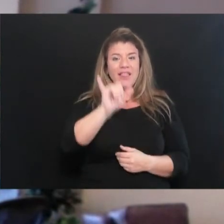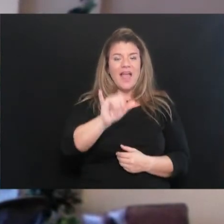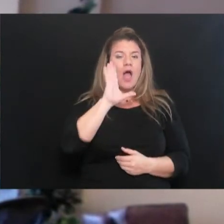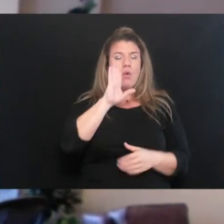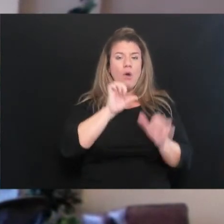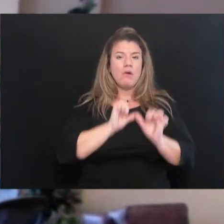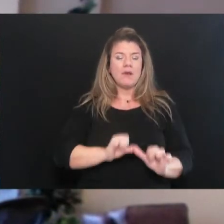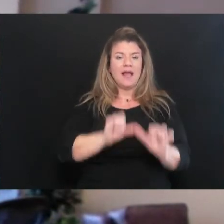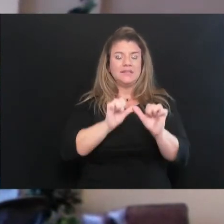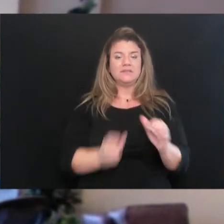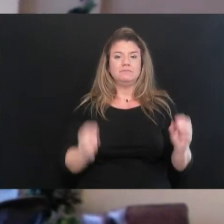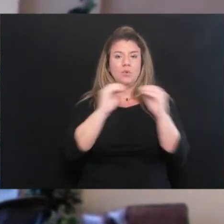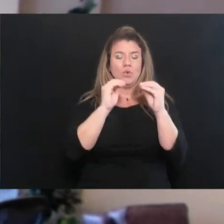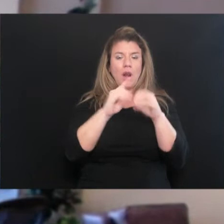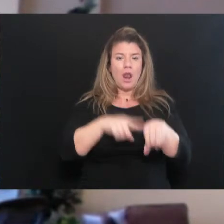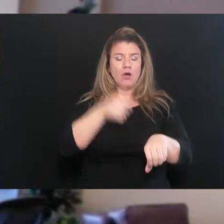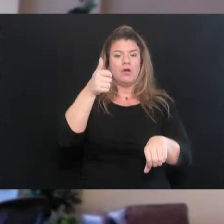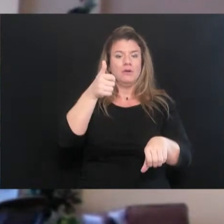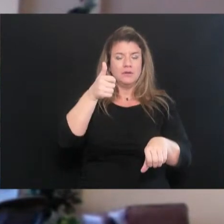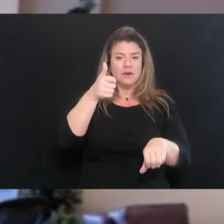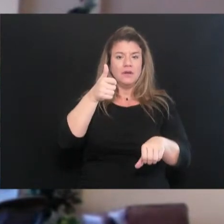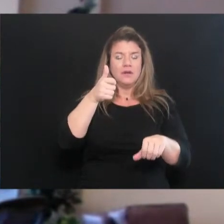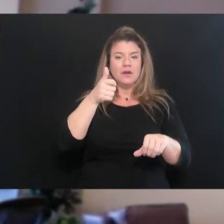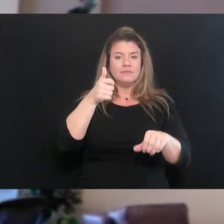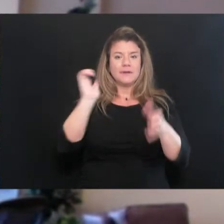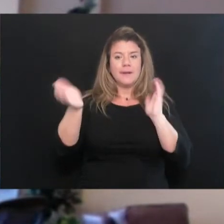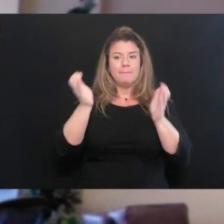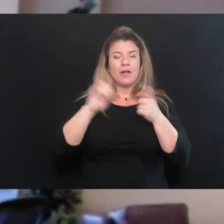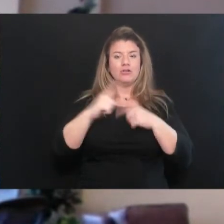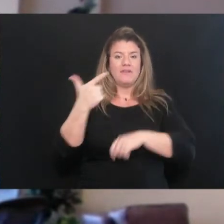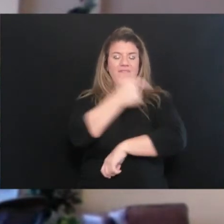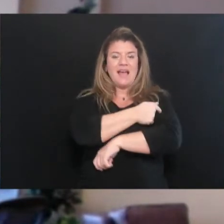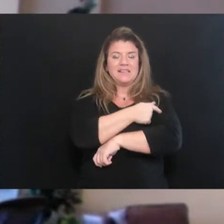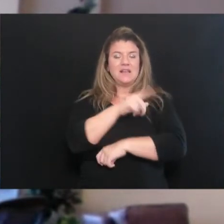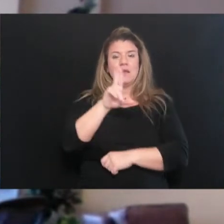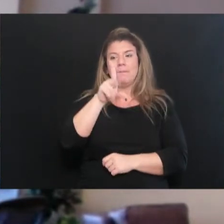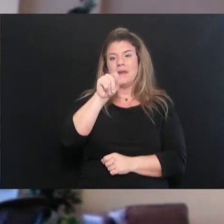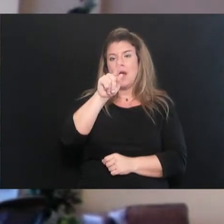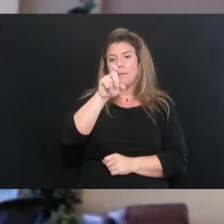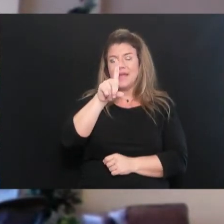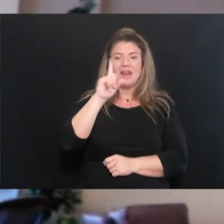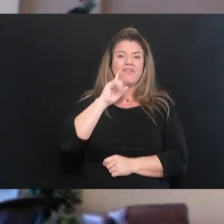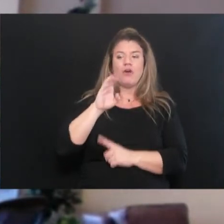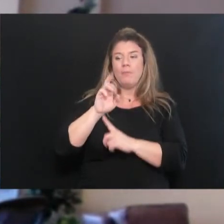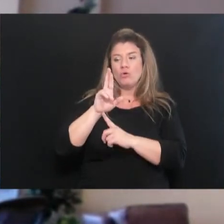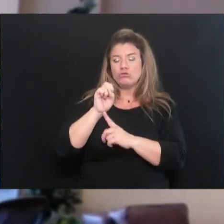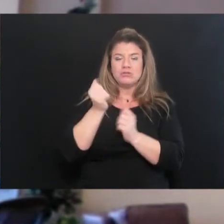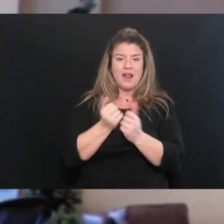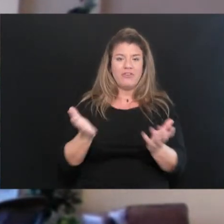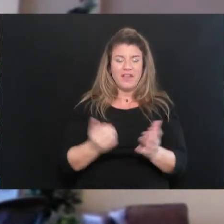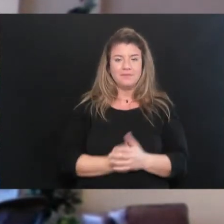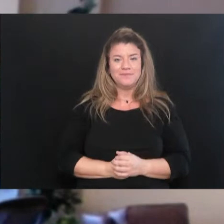much longer, with the vaccines being updated with boosters, et cetera. So thank you.